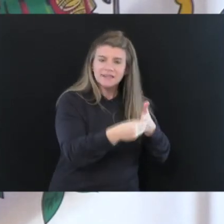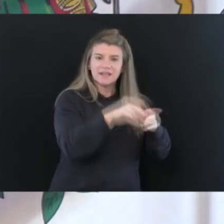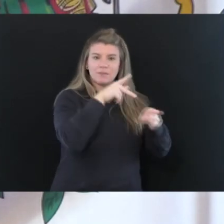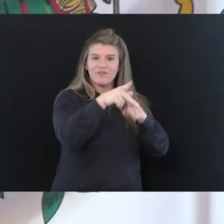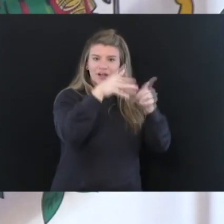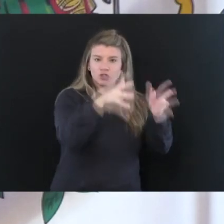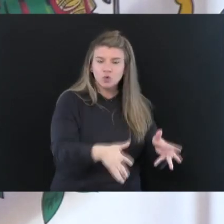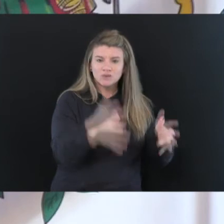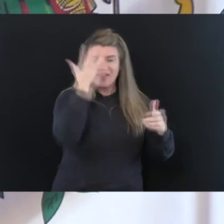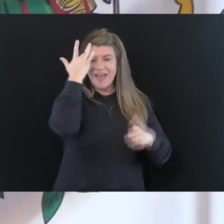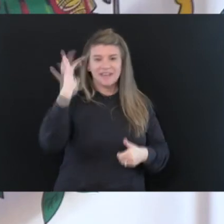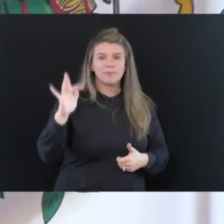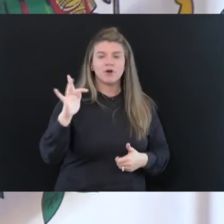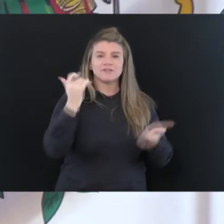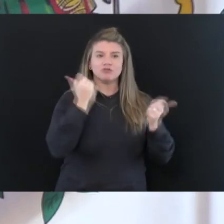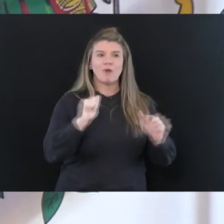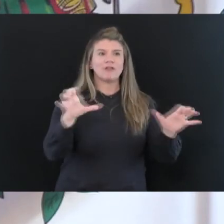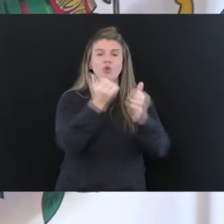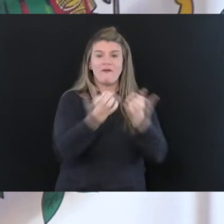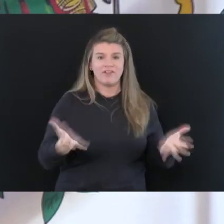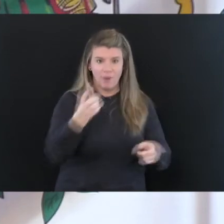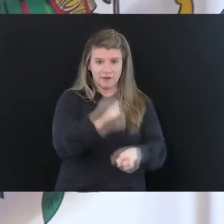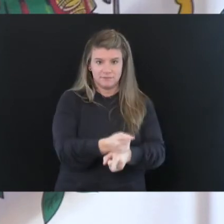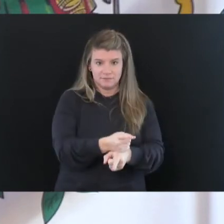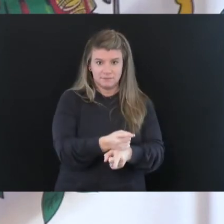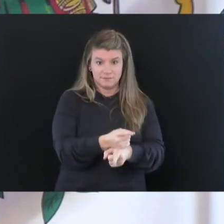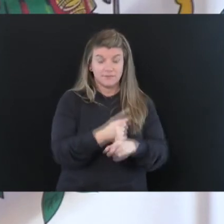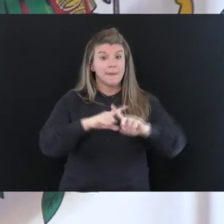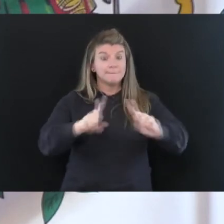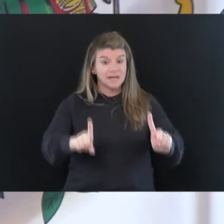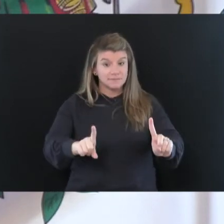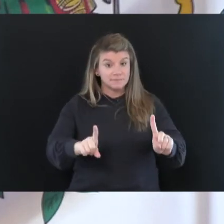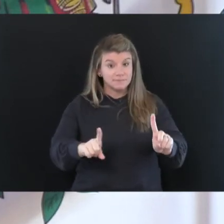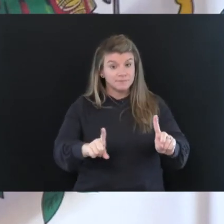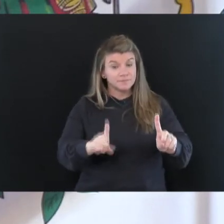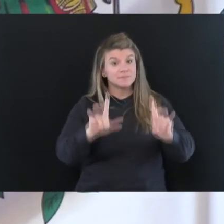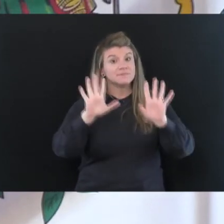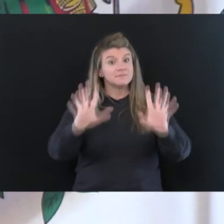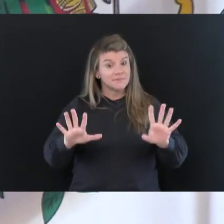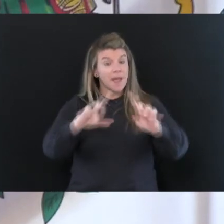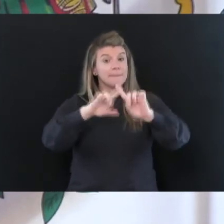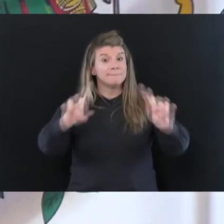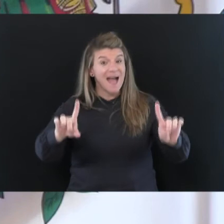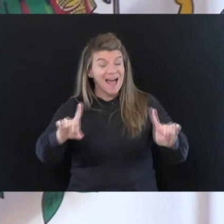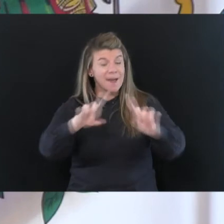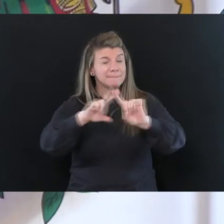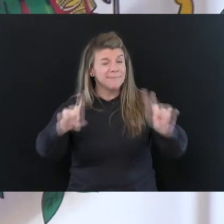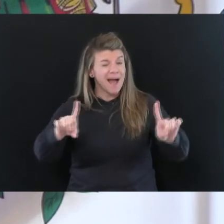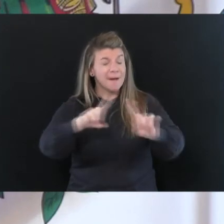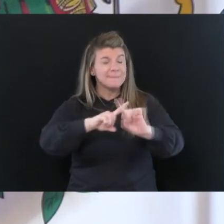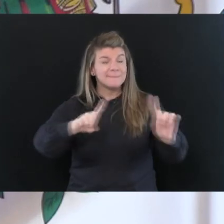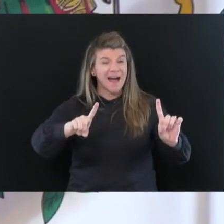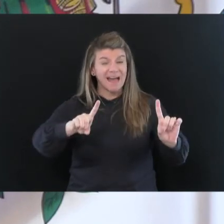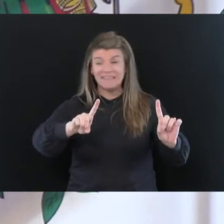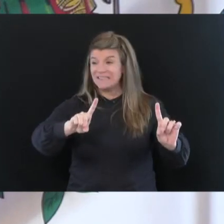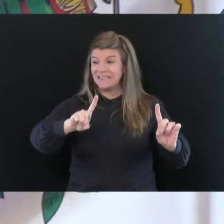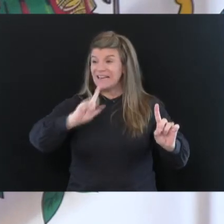our experts and trying to do the right things. But a huge, huge part of